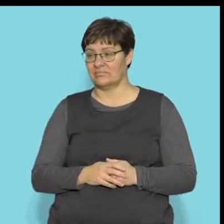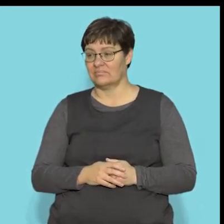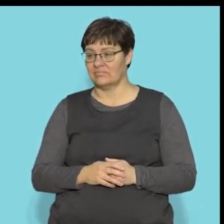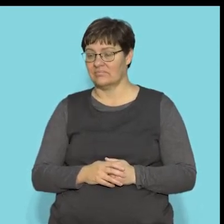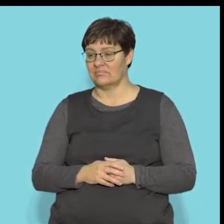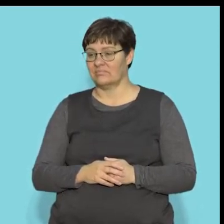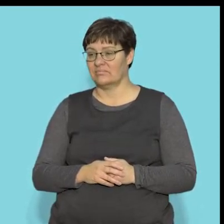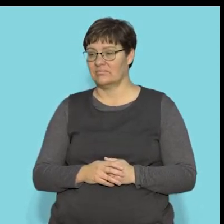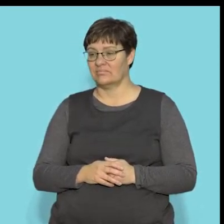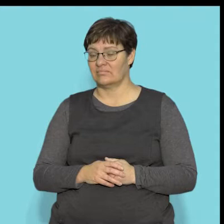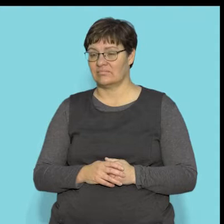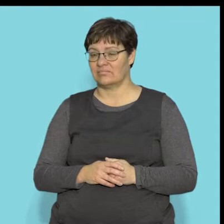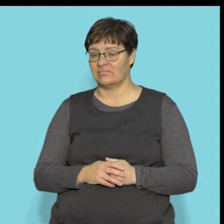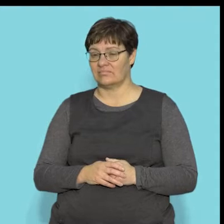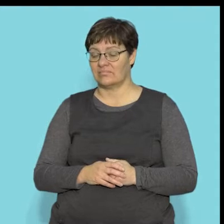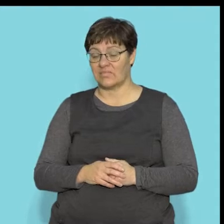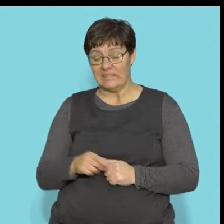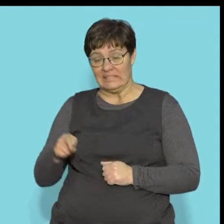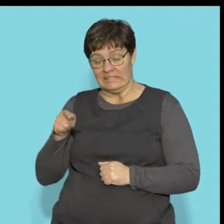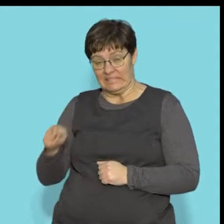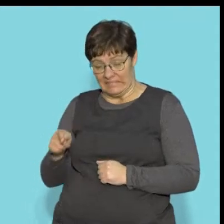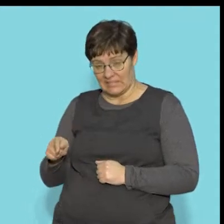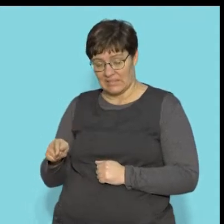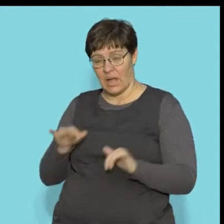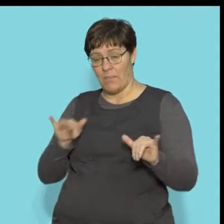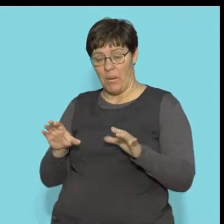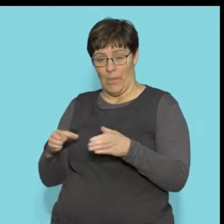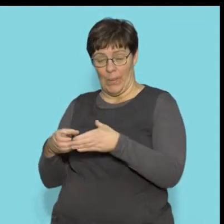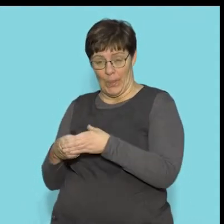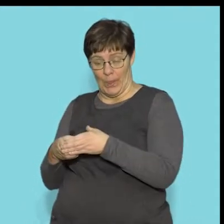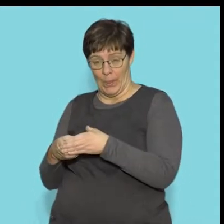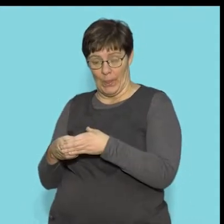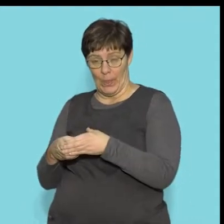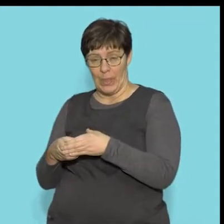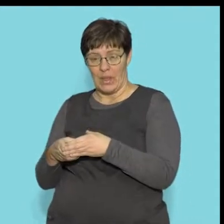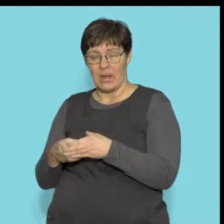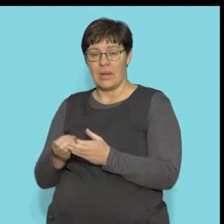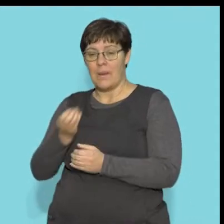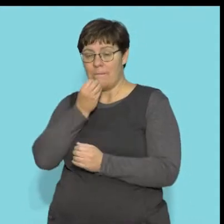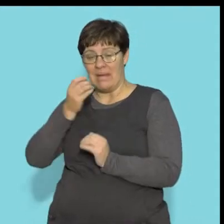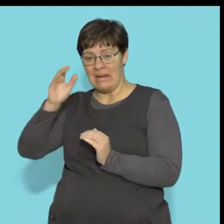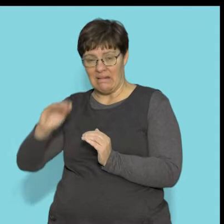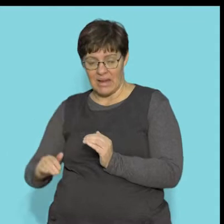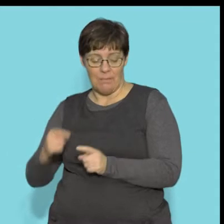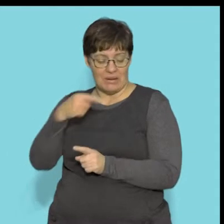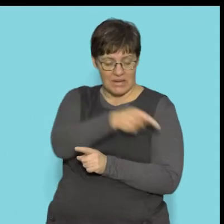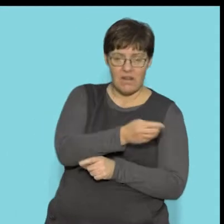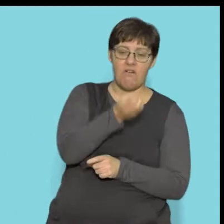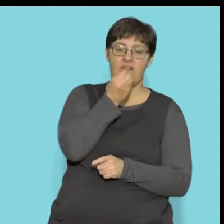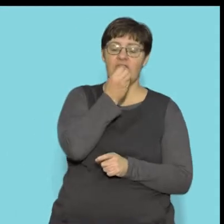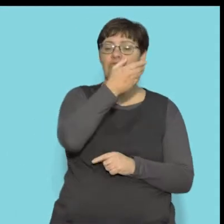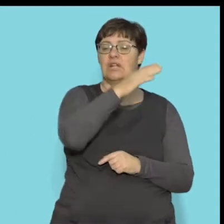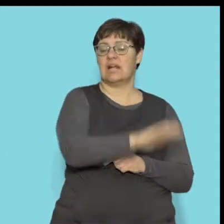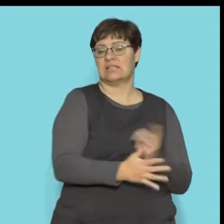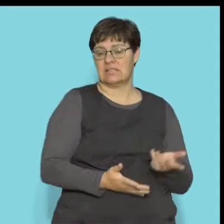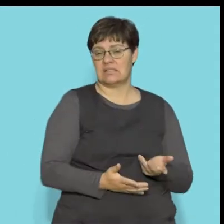The smaller prey population means, oh no, less food for the predators,